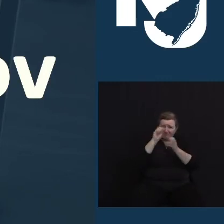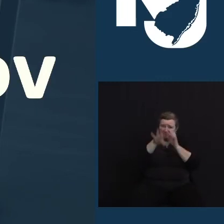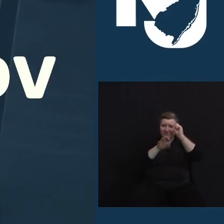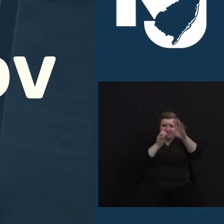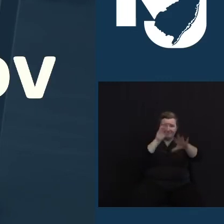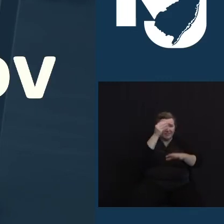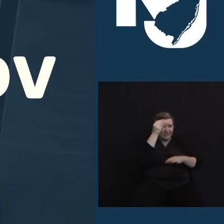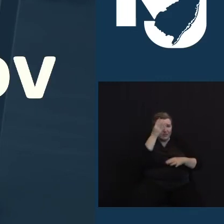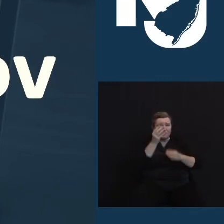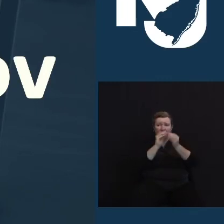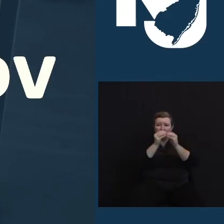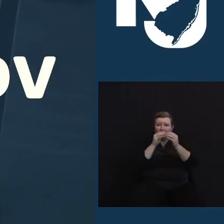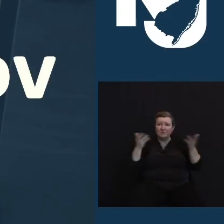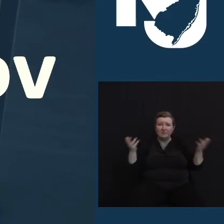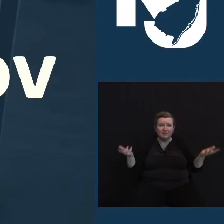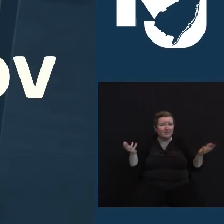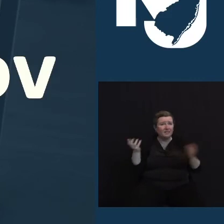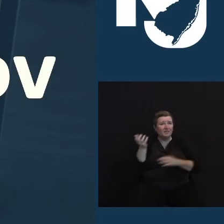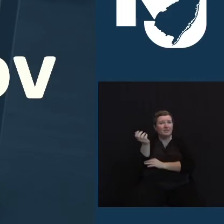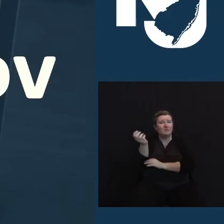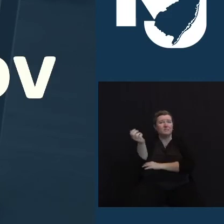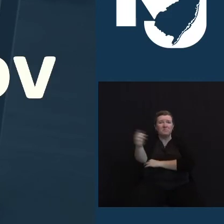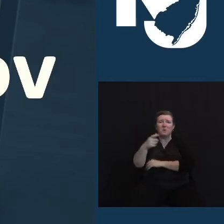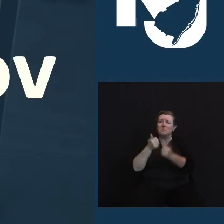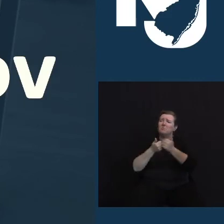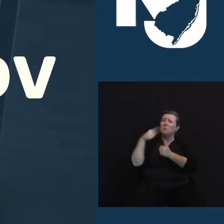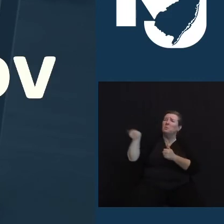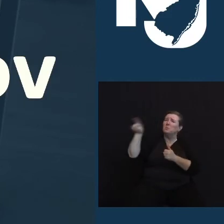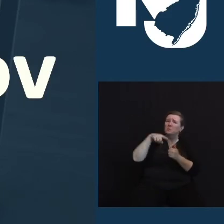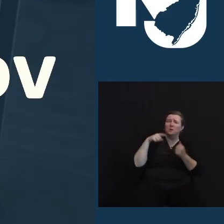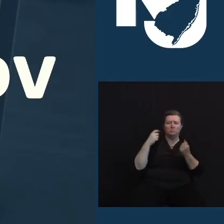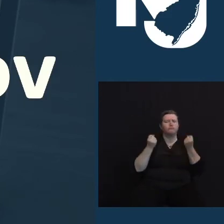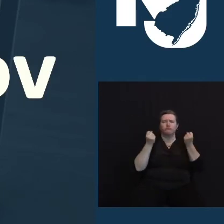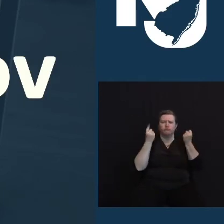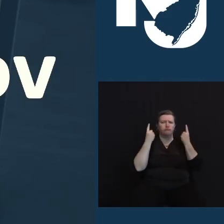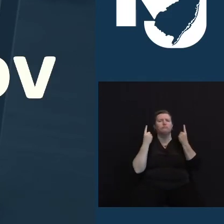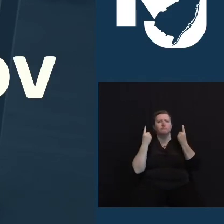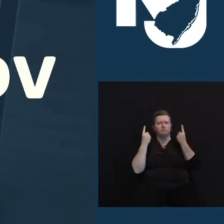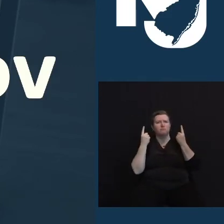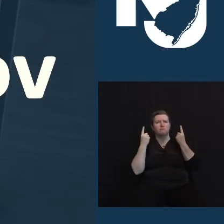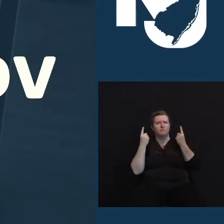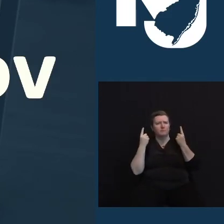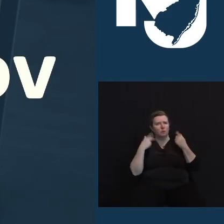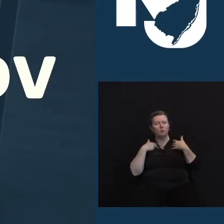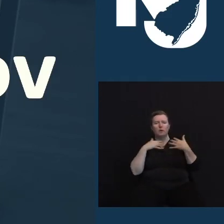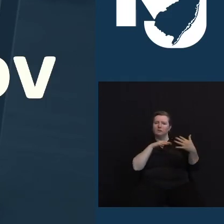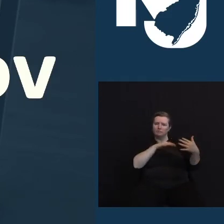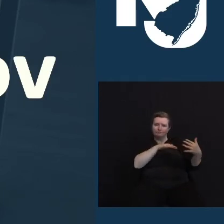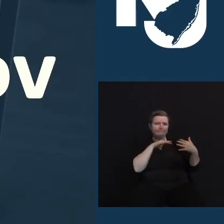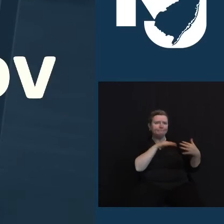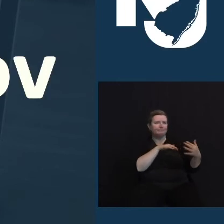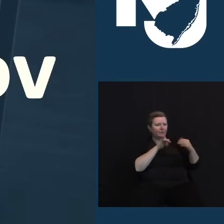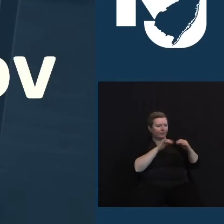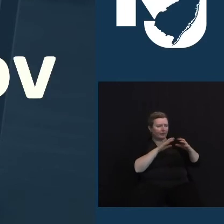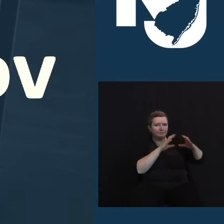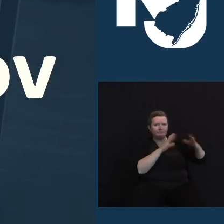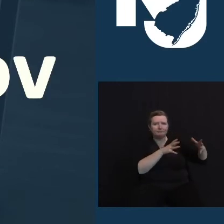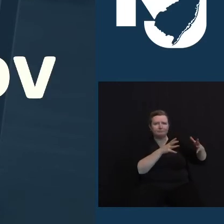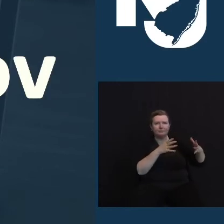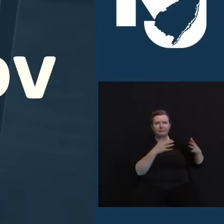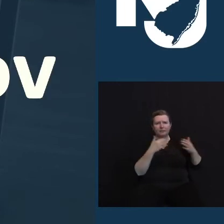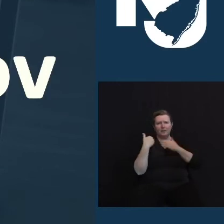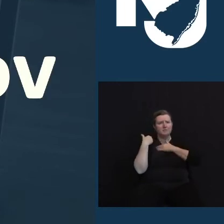overwhelming number of you, and it is the overwhelming number of you, who understand the battle we are waging and who understand the role that we all play and who are